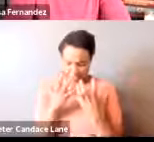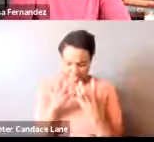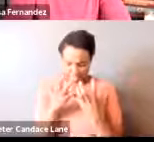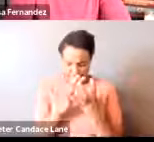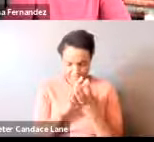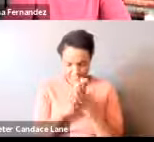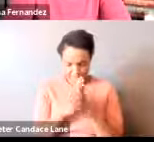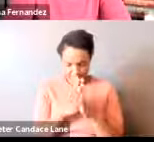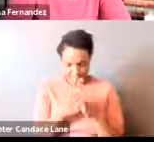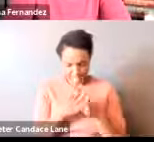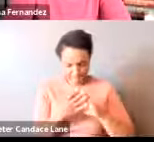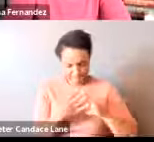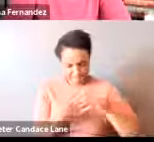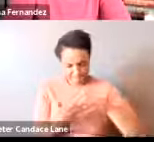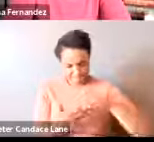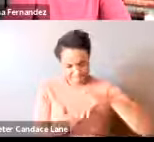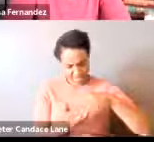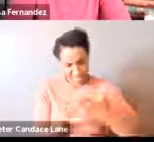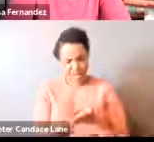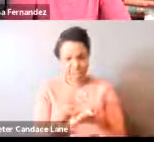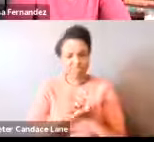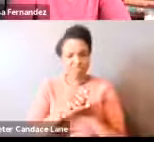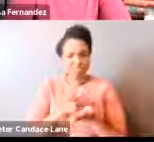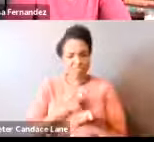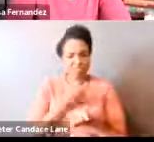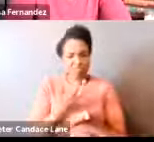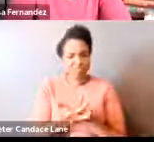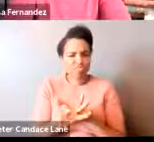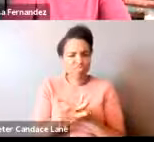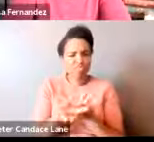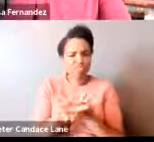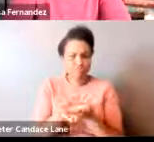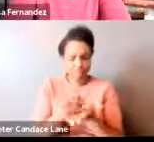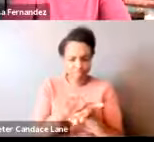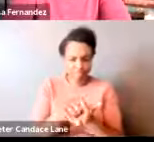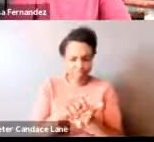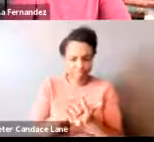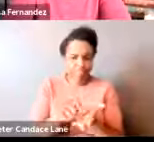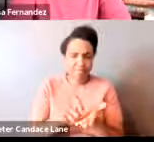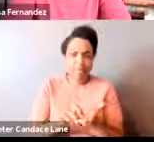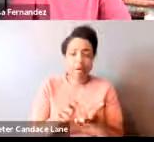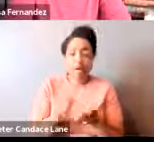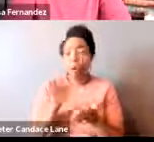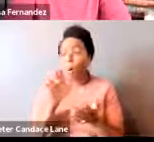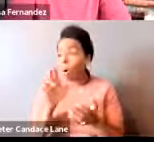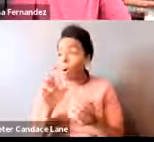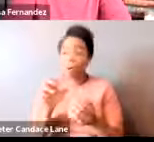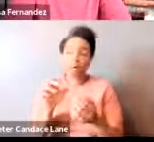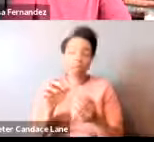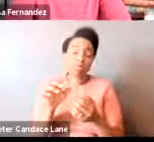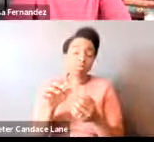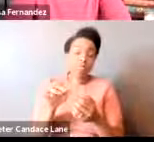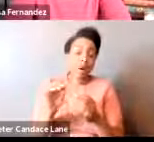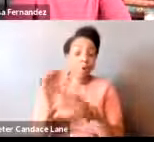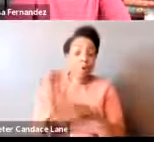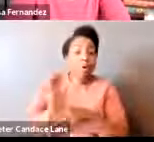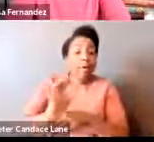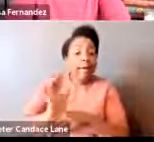of creative outlet. So working with stop motion animation, working with